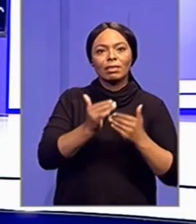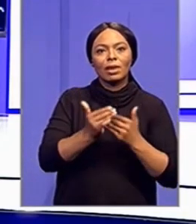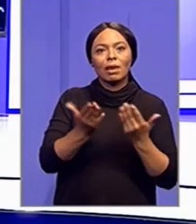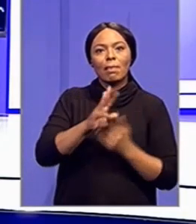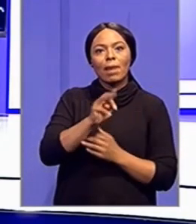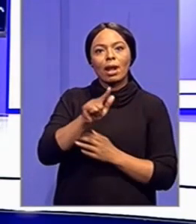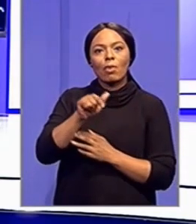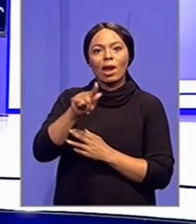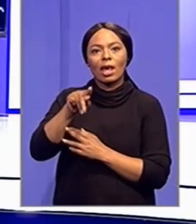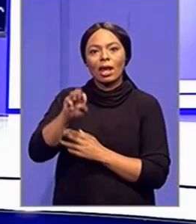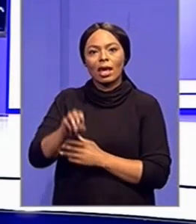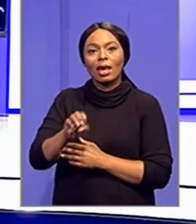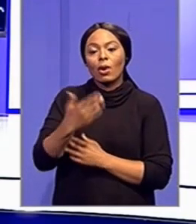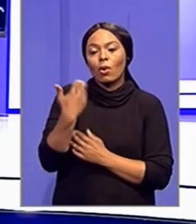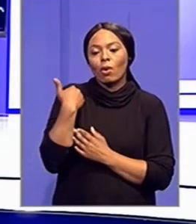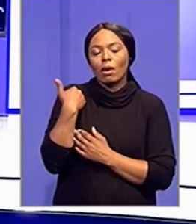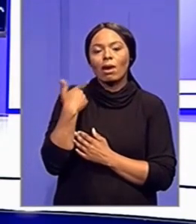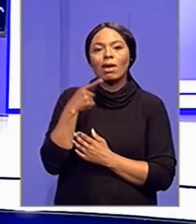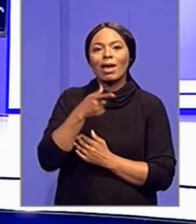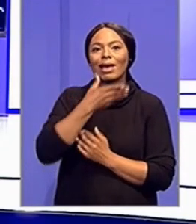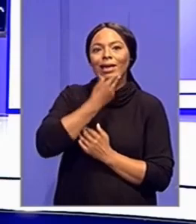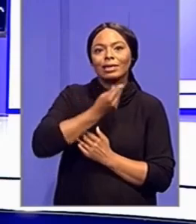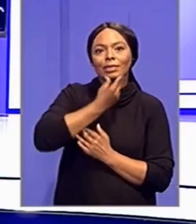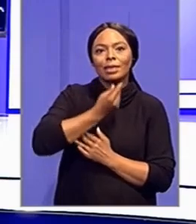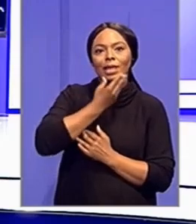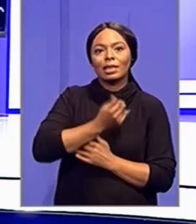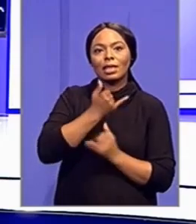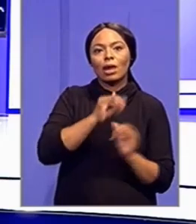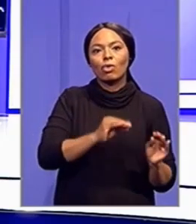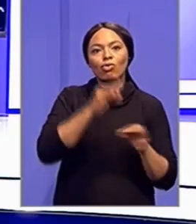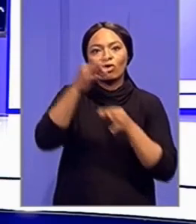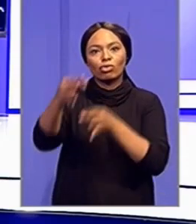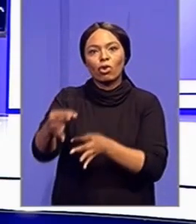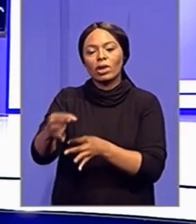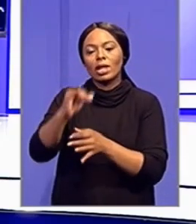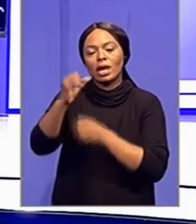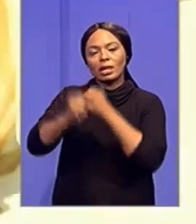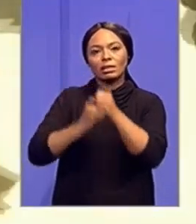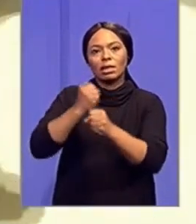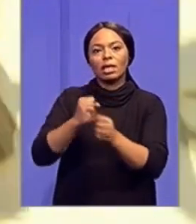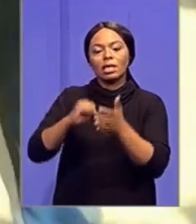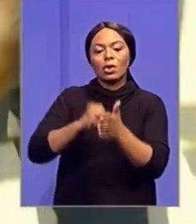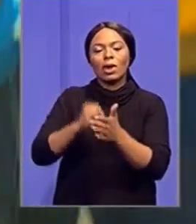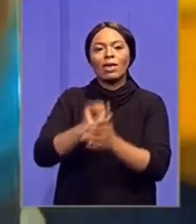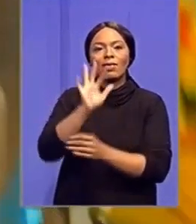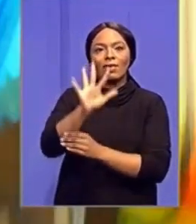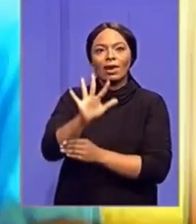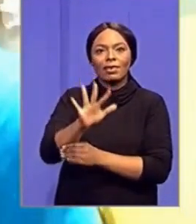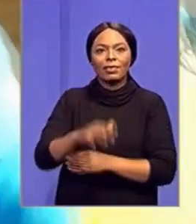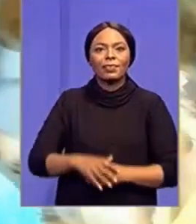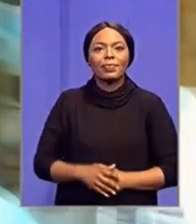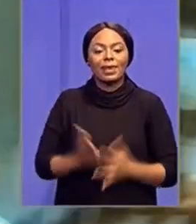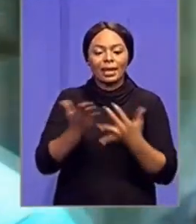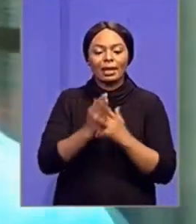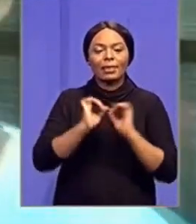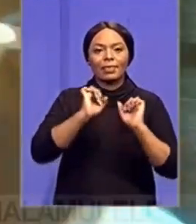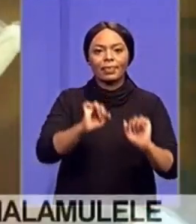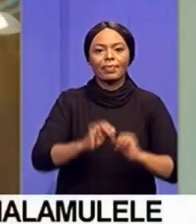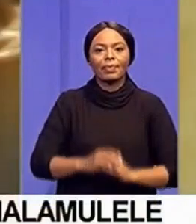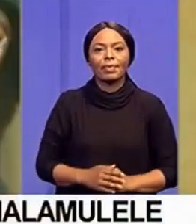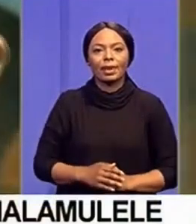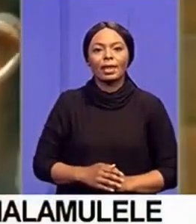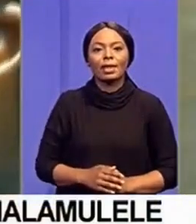Keresemose e bušeditšwe morago go fihla ka la 5 Janawari šago. Setšhaba se se fetšwego se be se ipelaetša